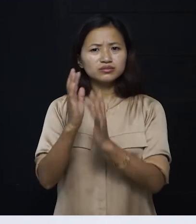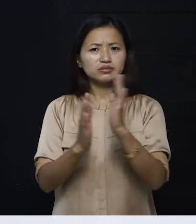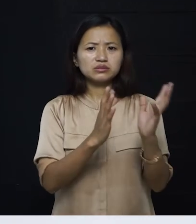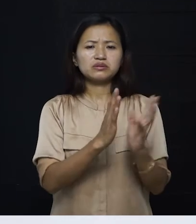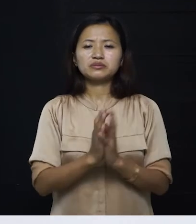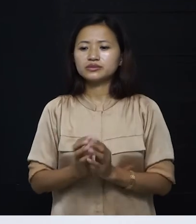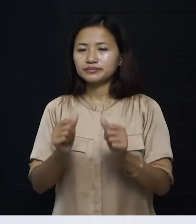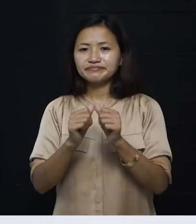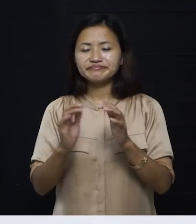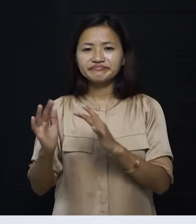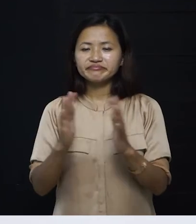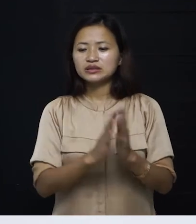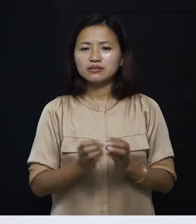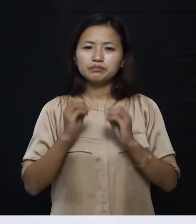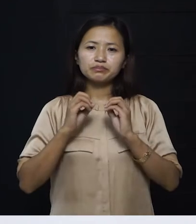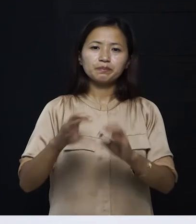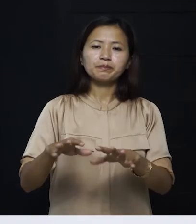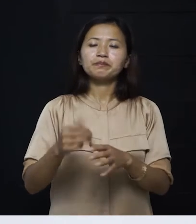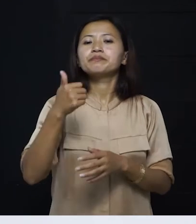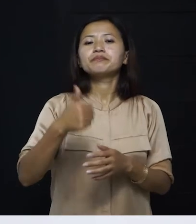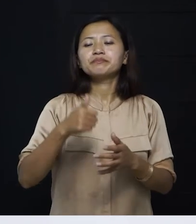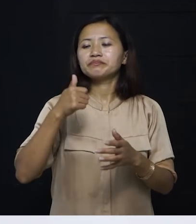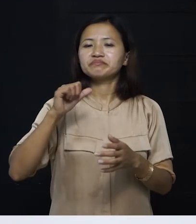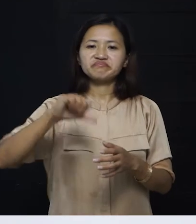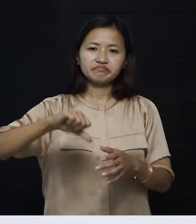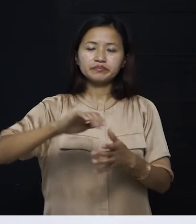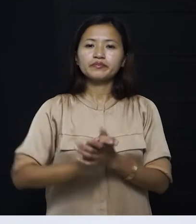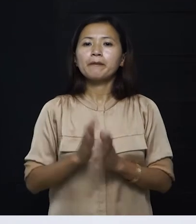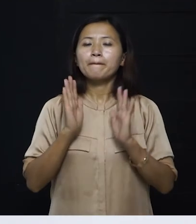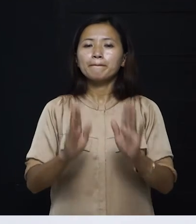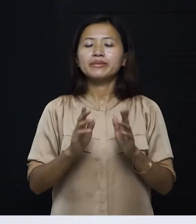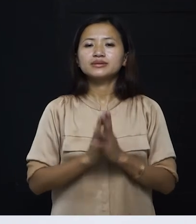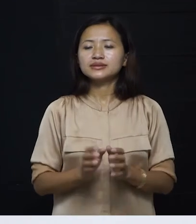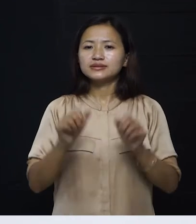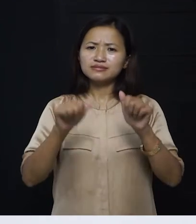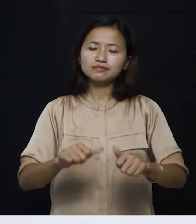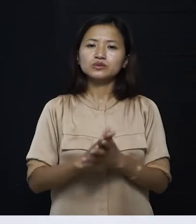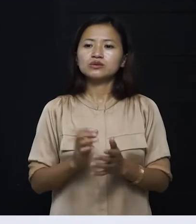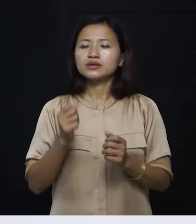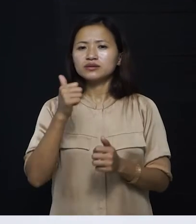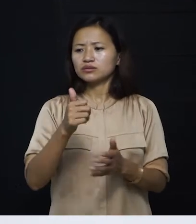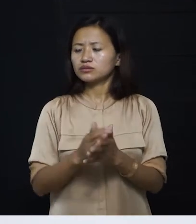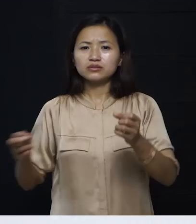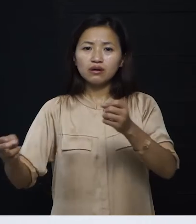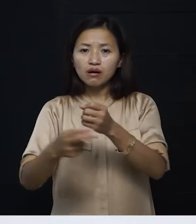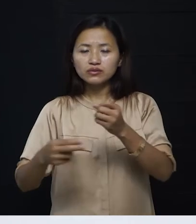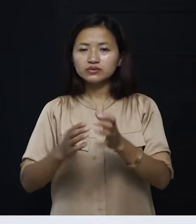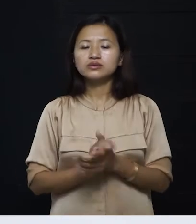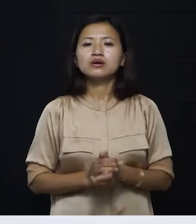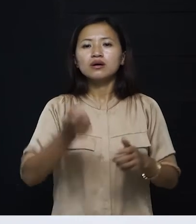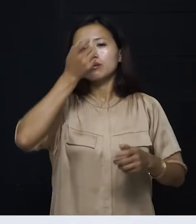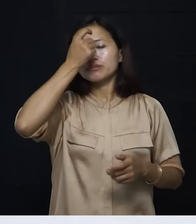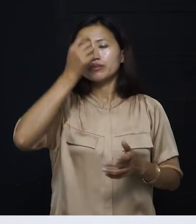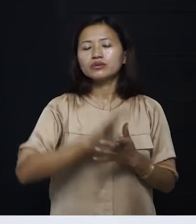it became spoiled, okay, and thus he was unable to get a good harvest. So now the problem will be, he